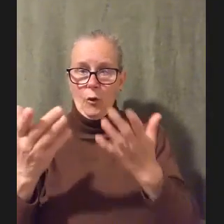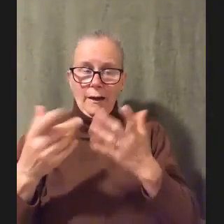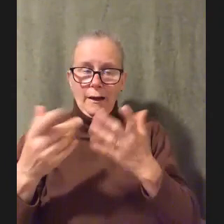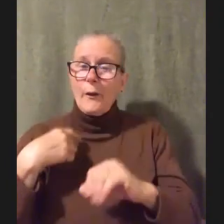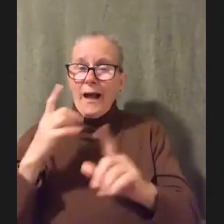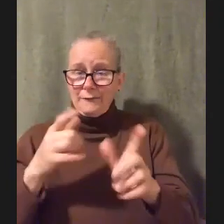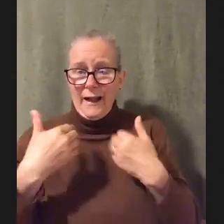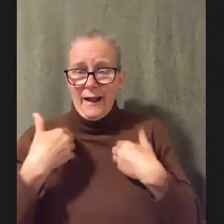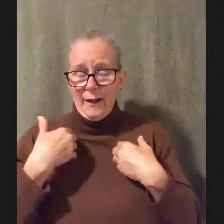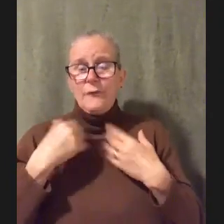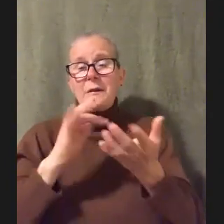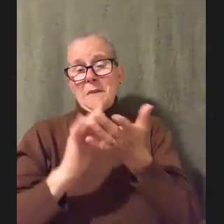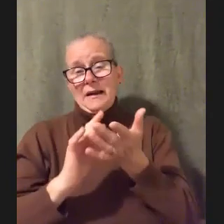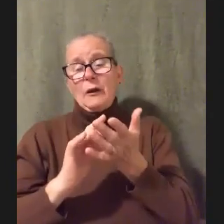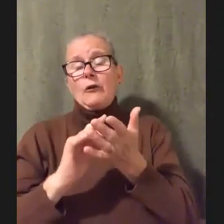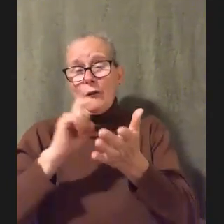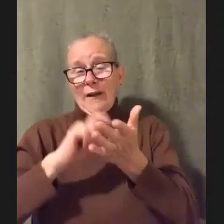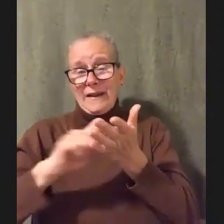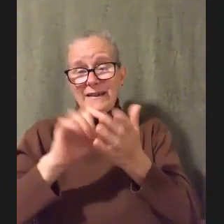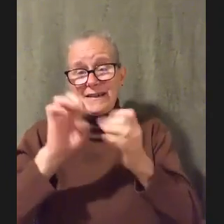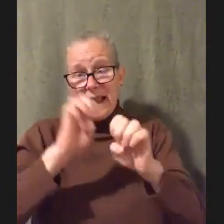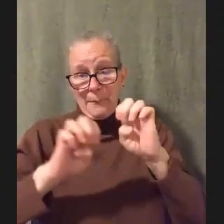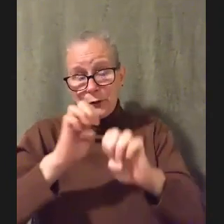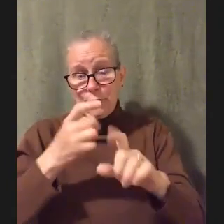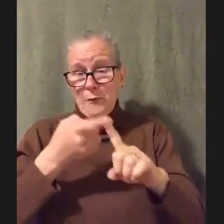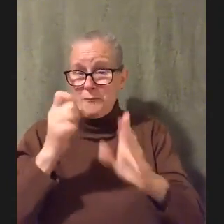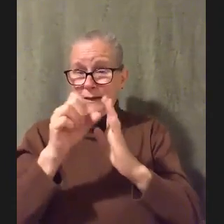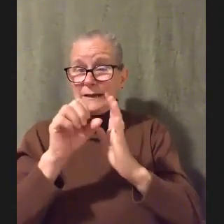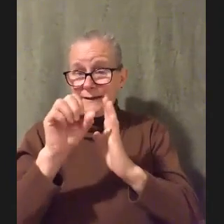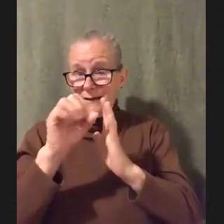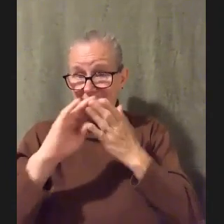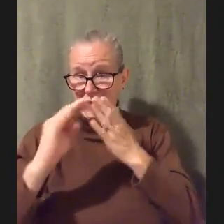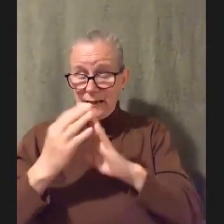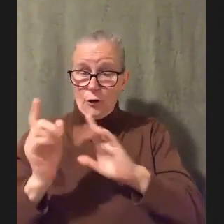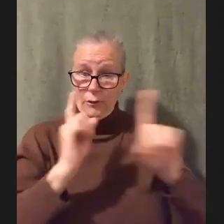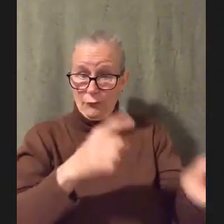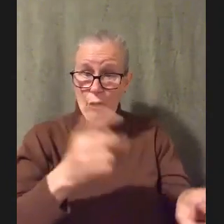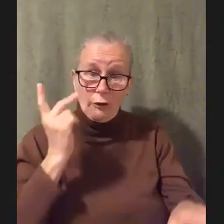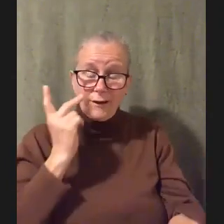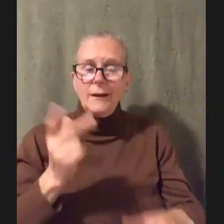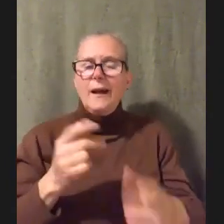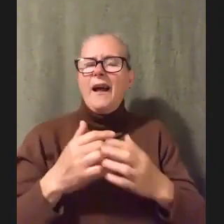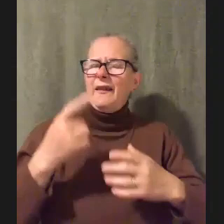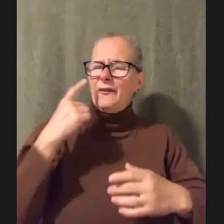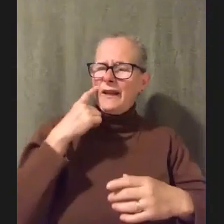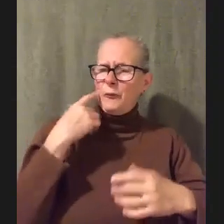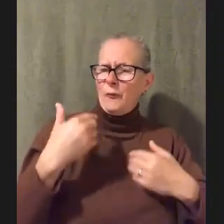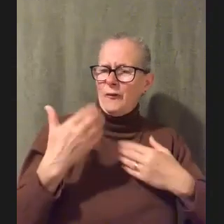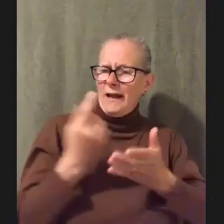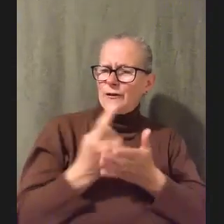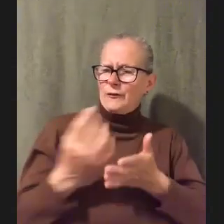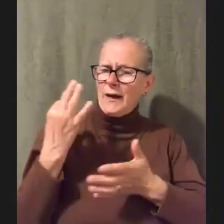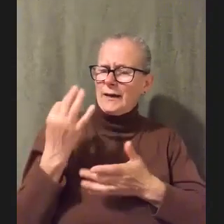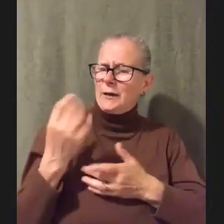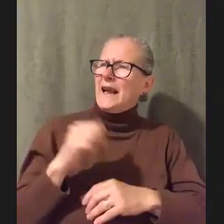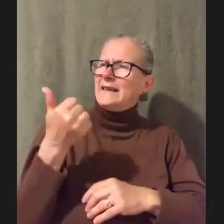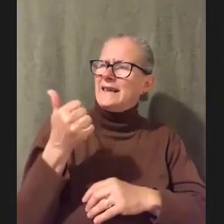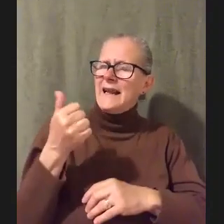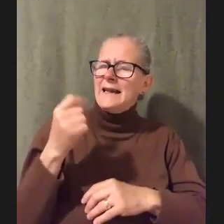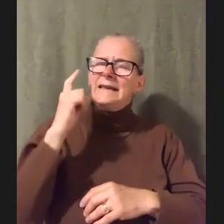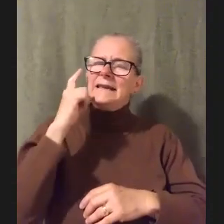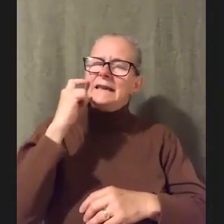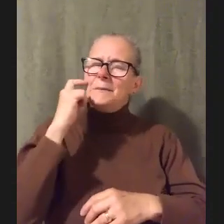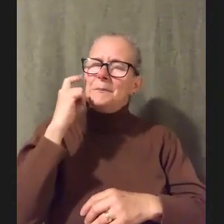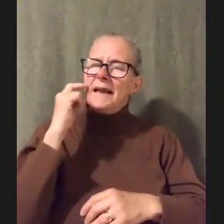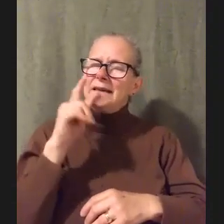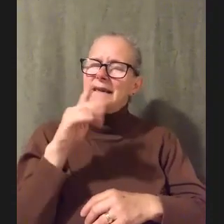jurisdiction. And I think as of last Friday, Dr. Lacey said he had 10 suspected cases fall